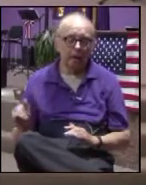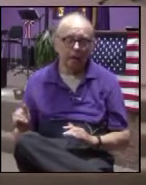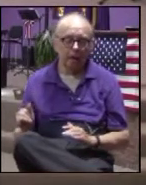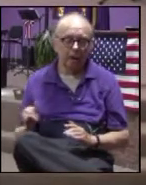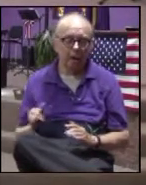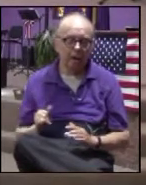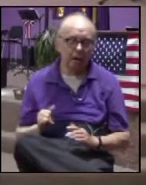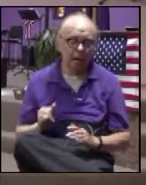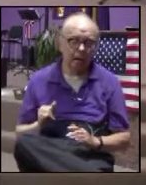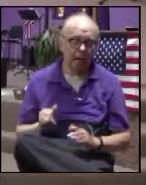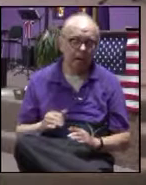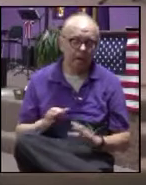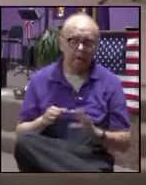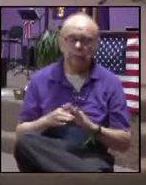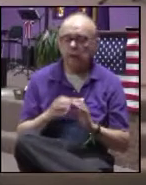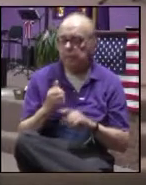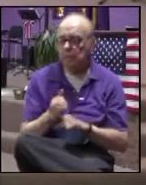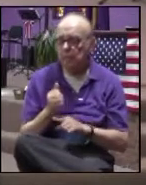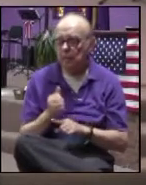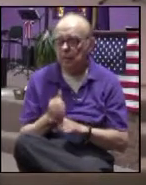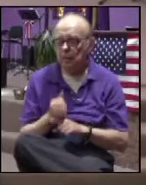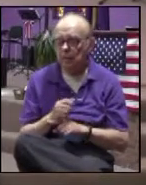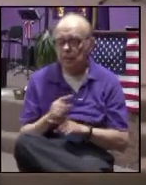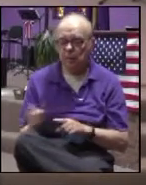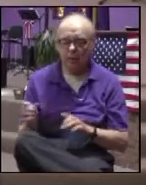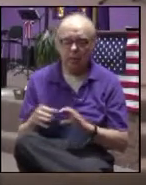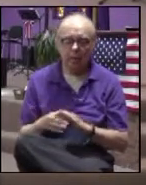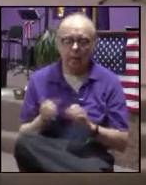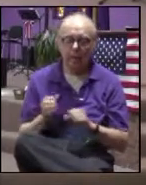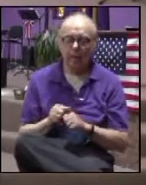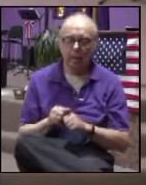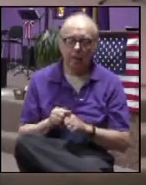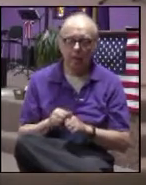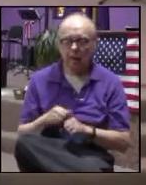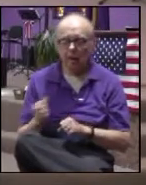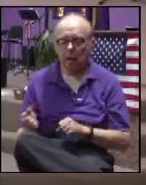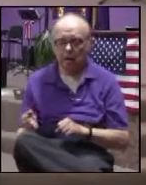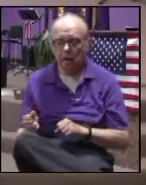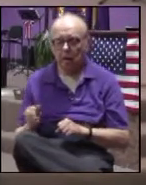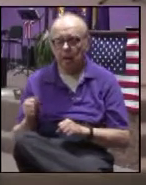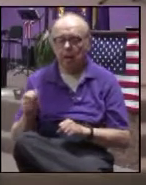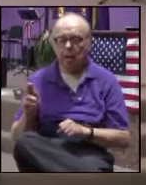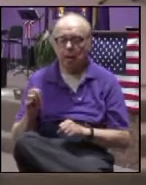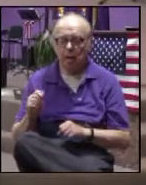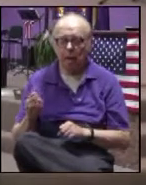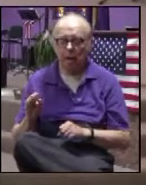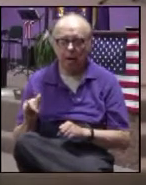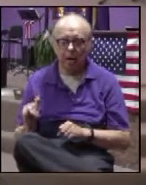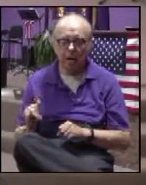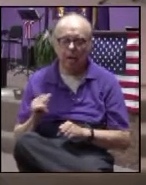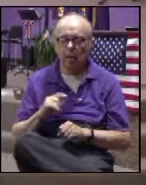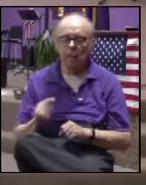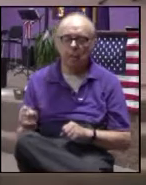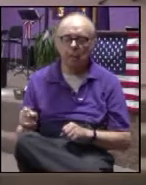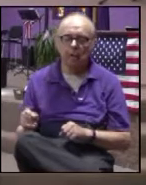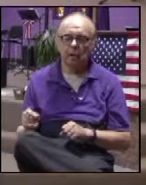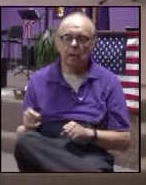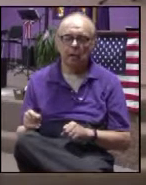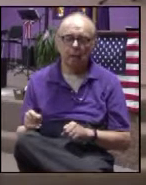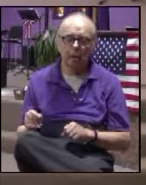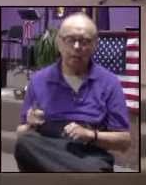you attached yourself, or they attached you to another rabbi, and you